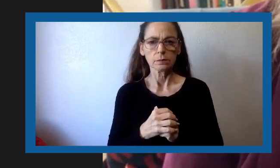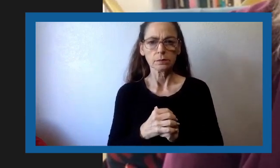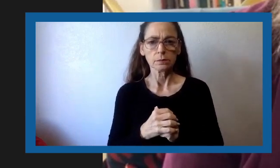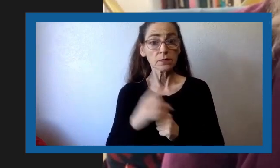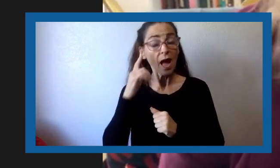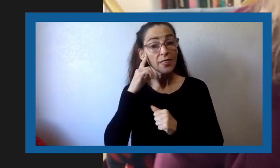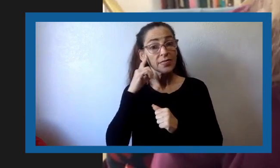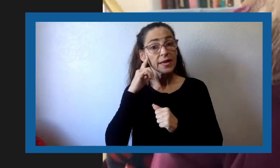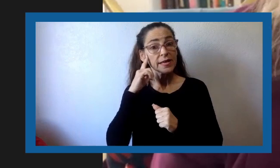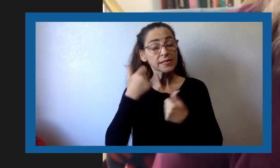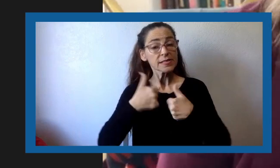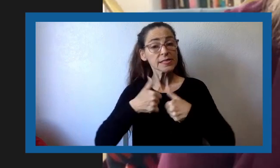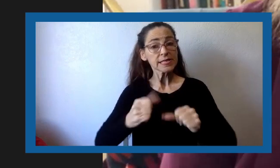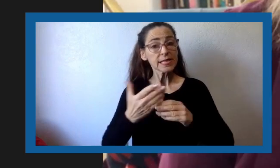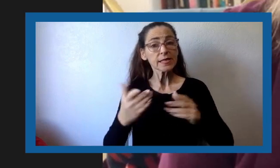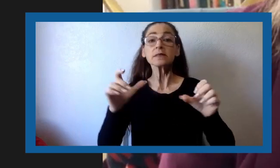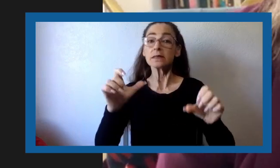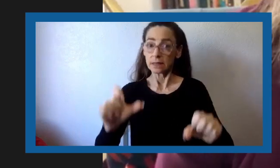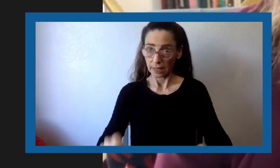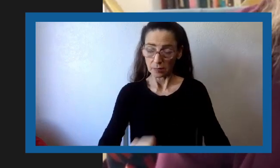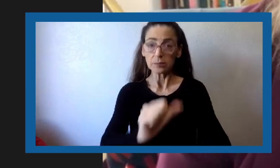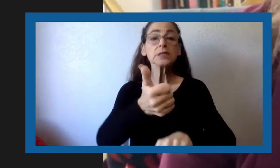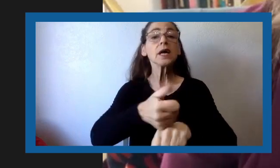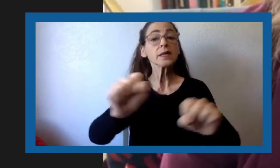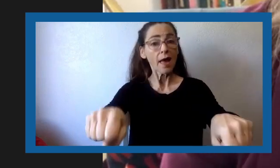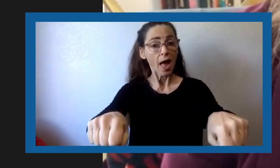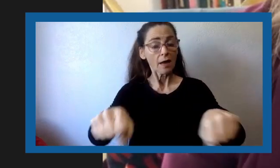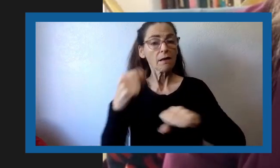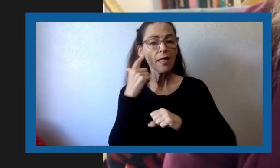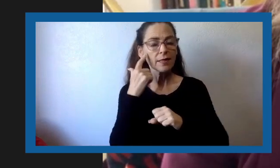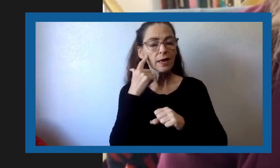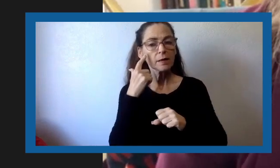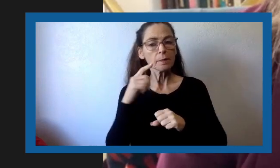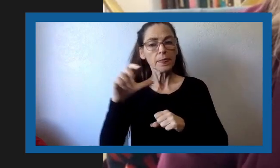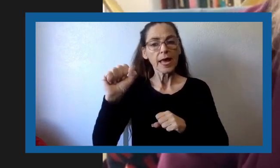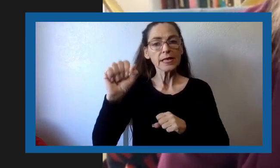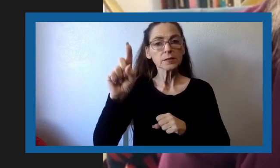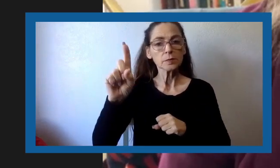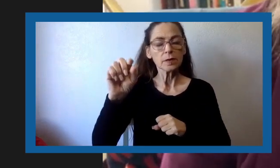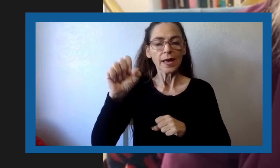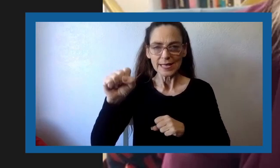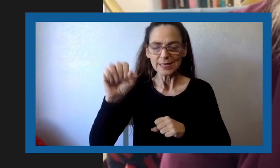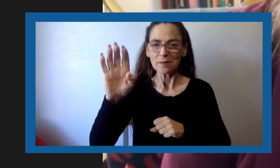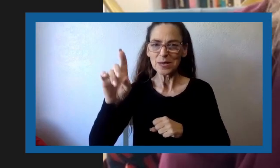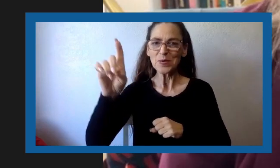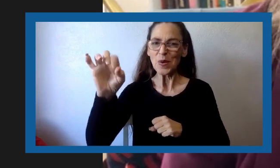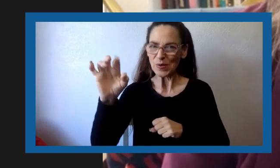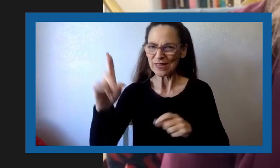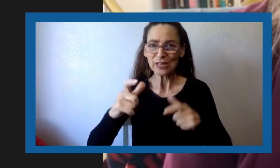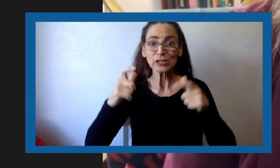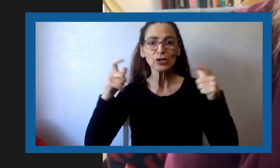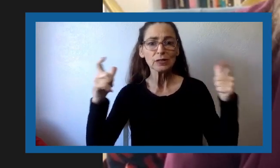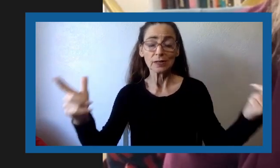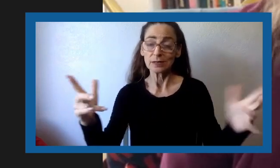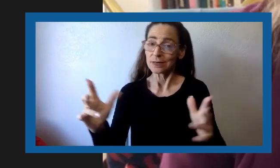I think that there are still things that can be done. I think that SB 107 is huge. Don't